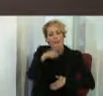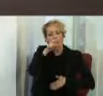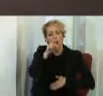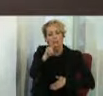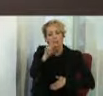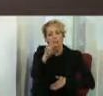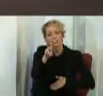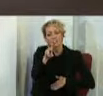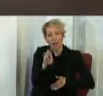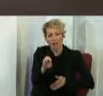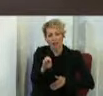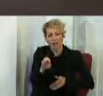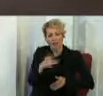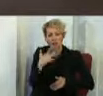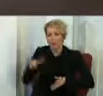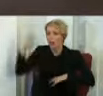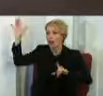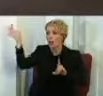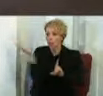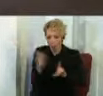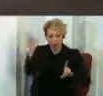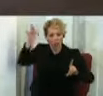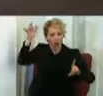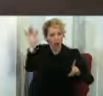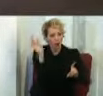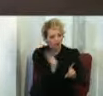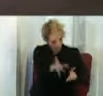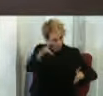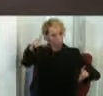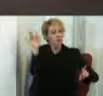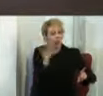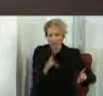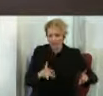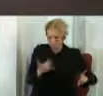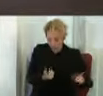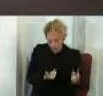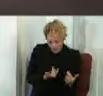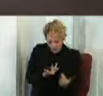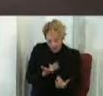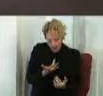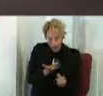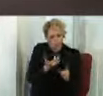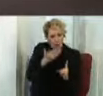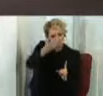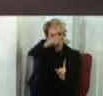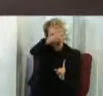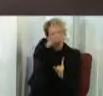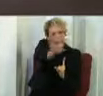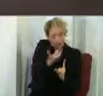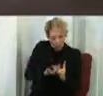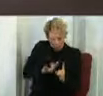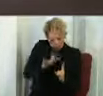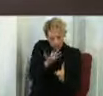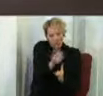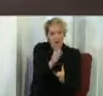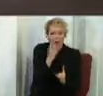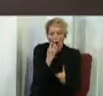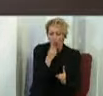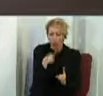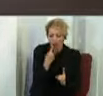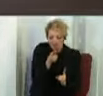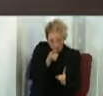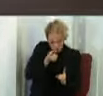bounced upon them and split and it became like this fire that was above their head. And suddenly, as they opened their mouths, out